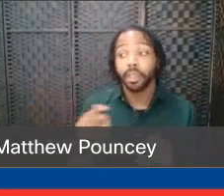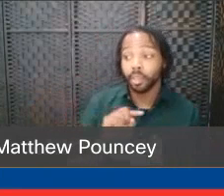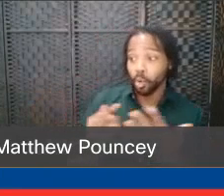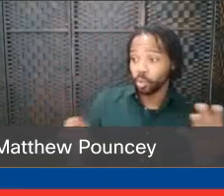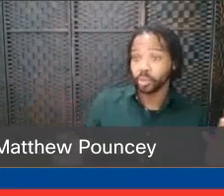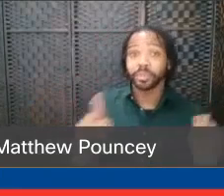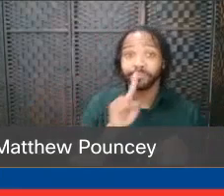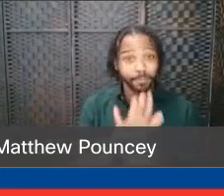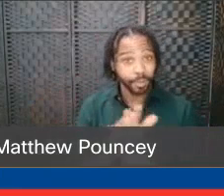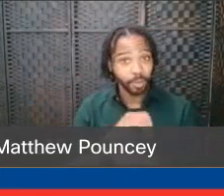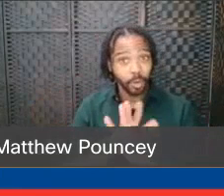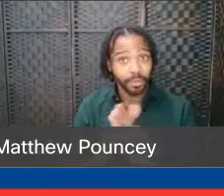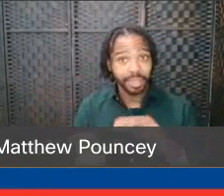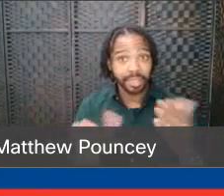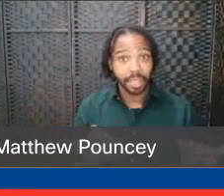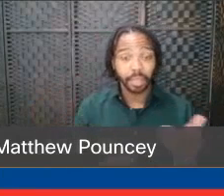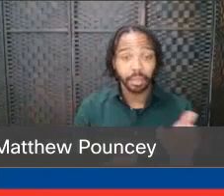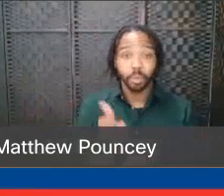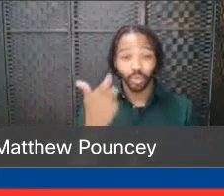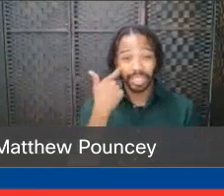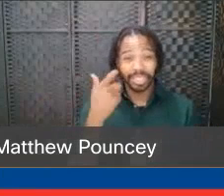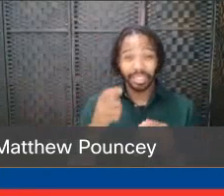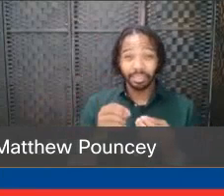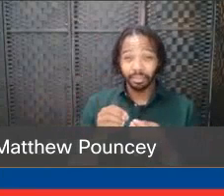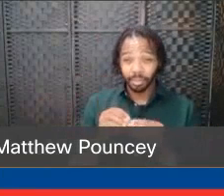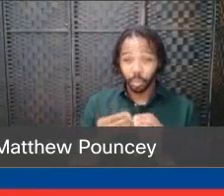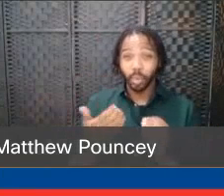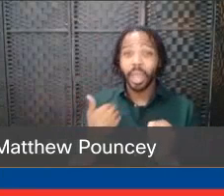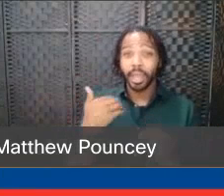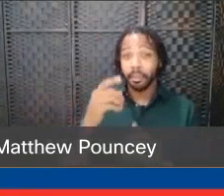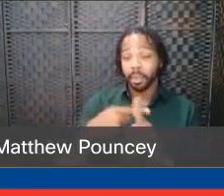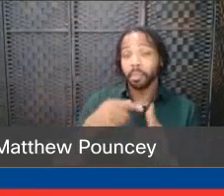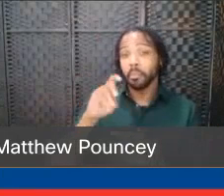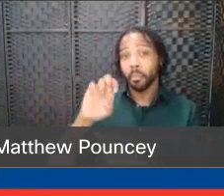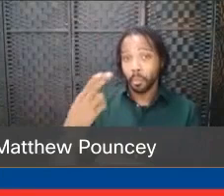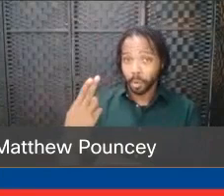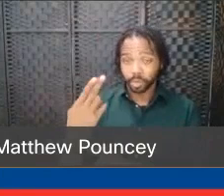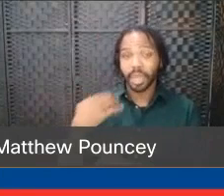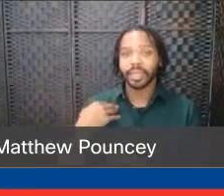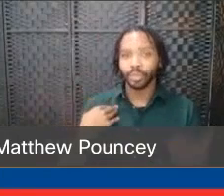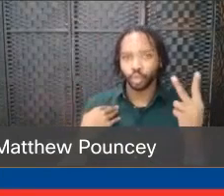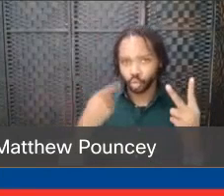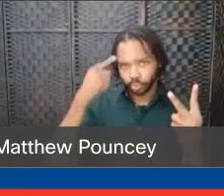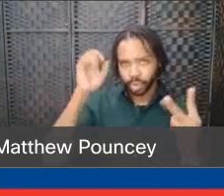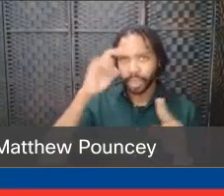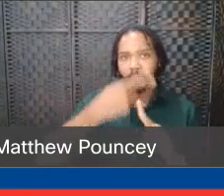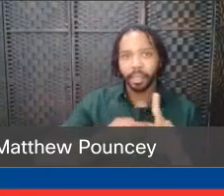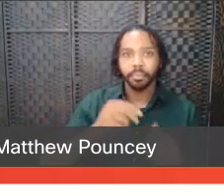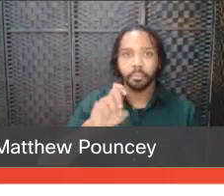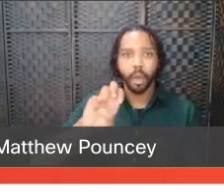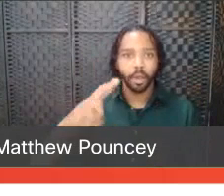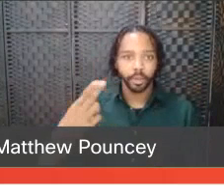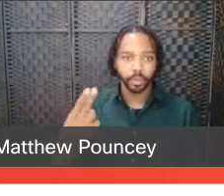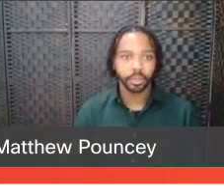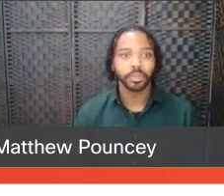COVID deaths, the last that we had was in March, and there were 2 confirmed COVID deaths in March.